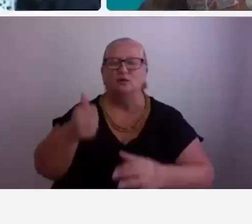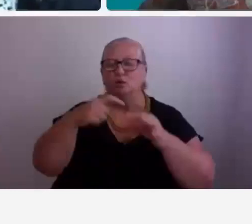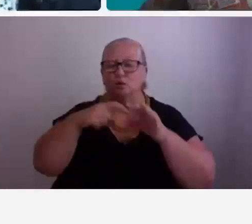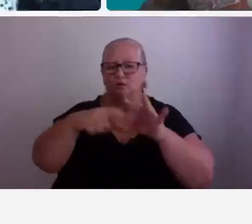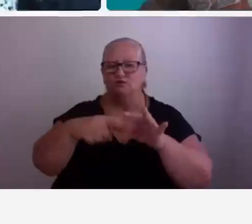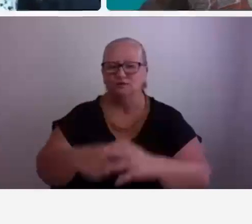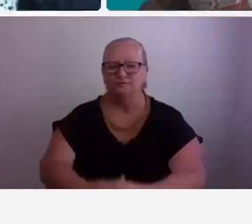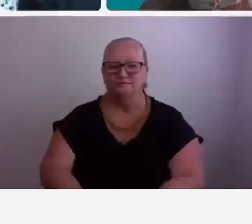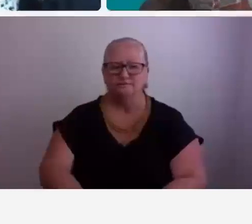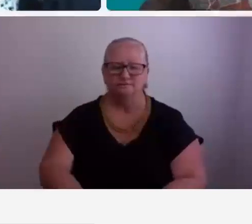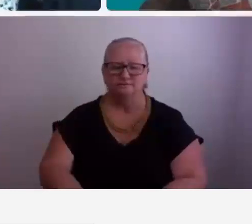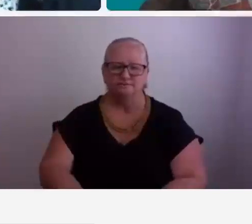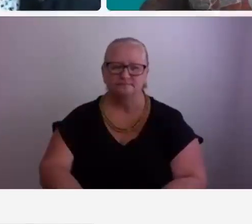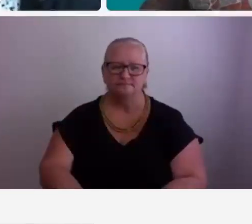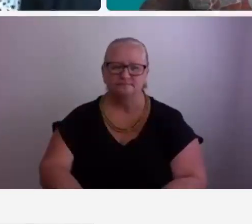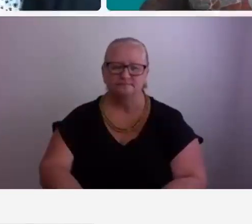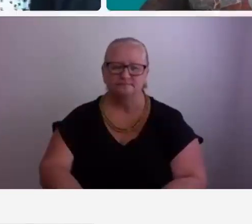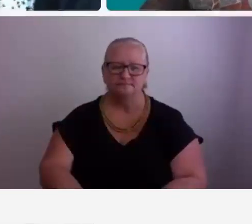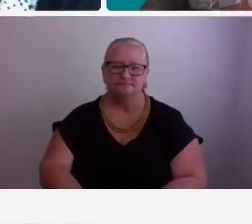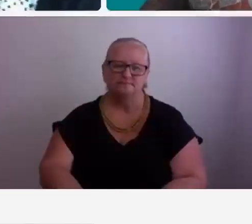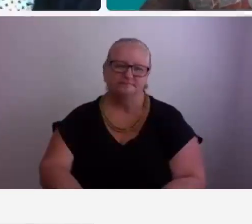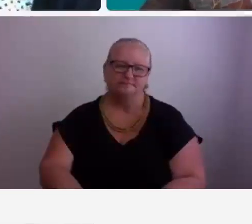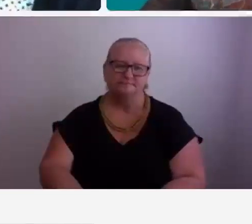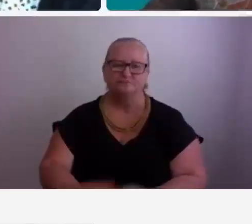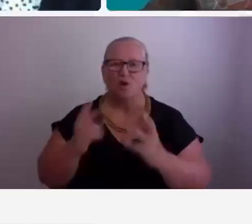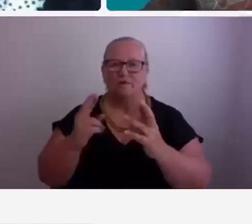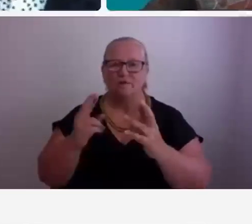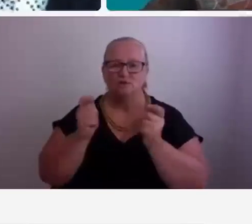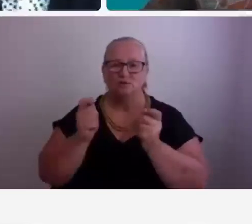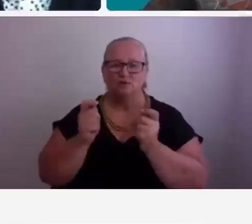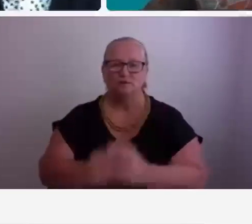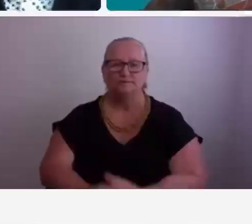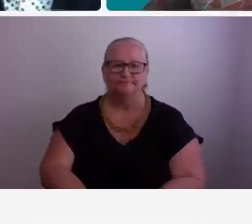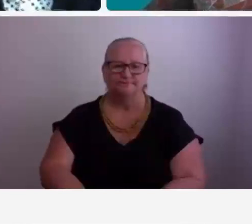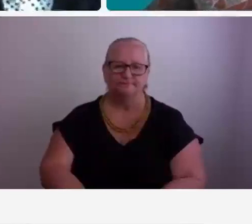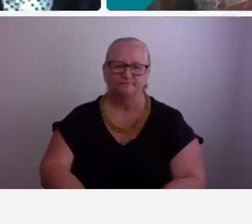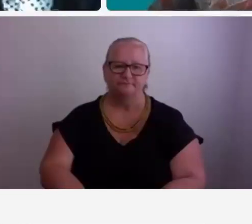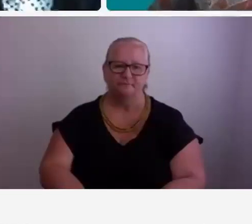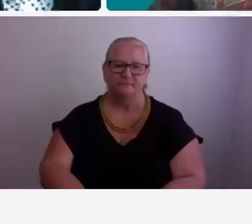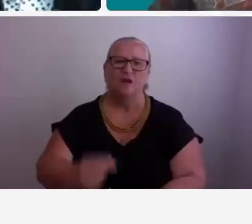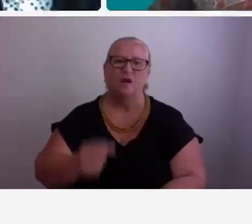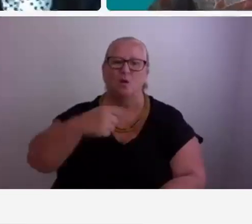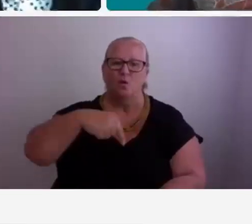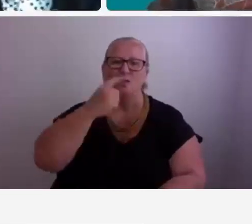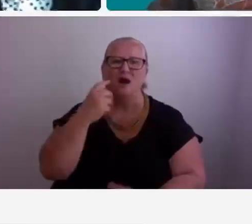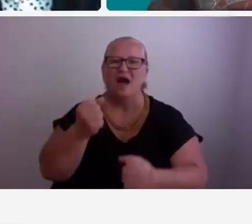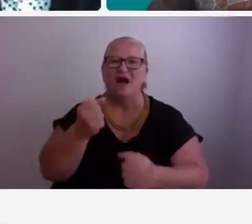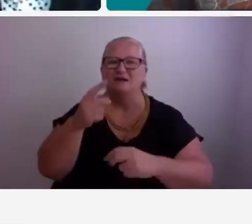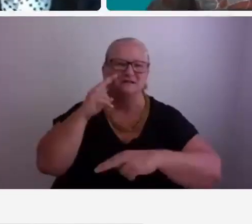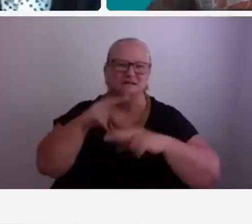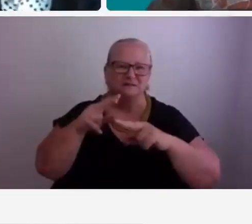Anne. Look, hopefully very shortly. As I said, we're trying to get all the assessments